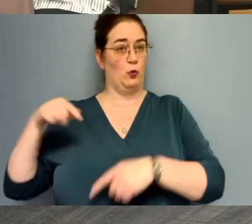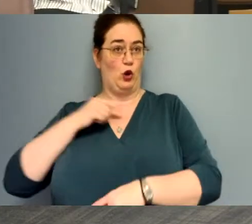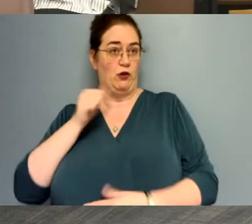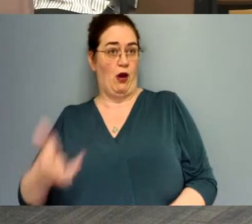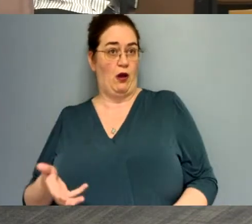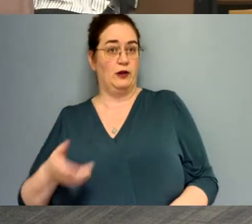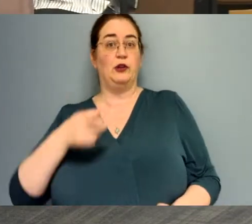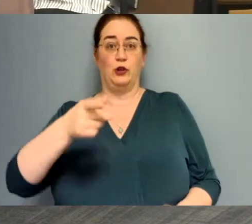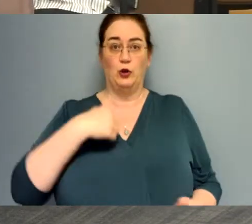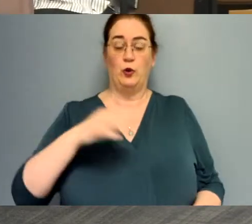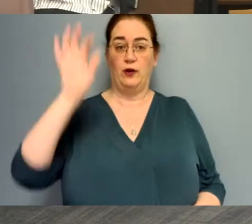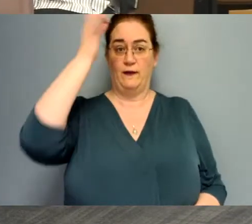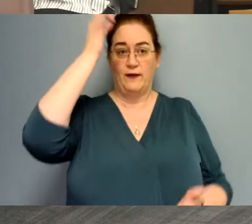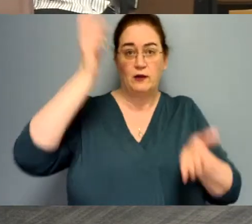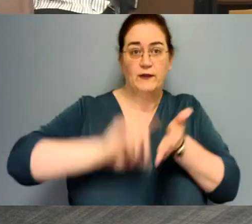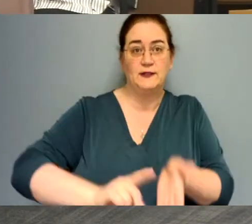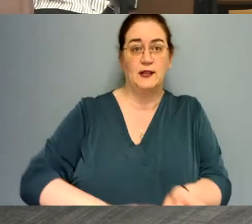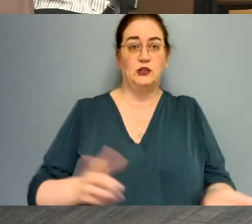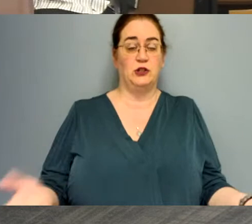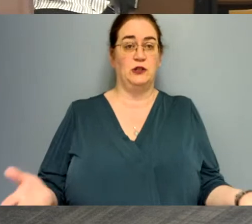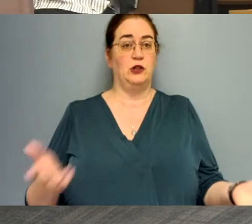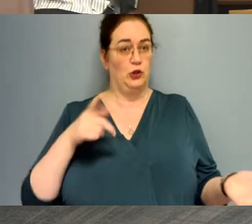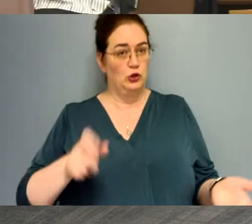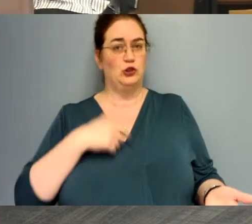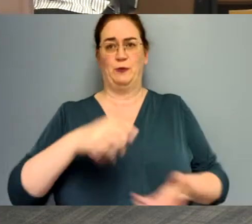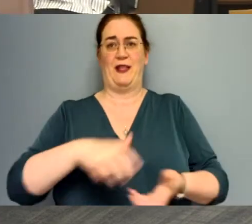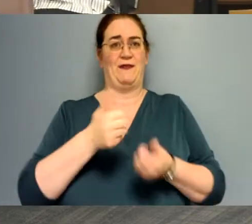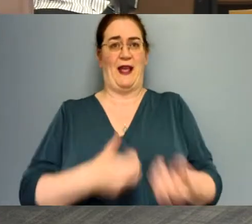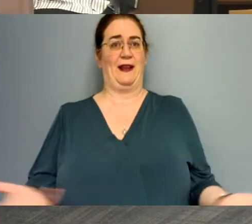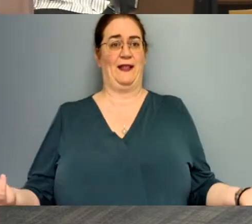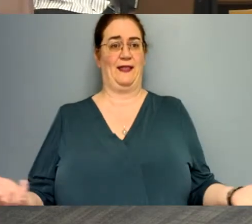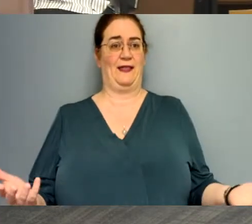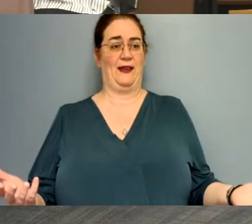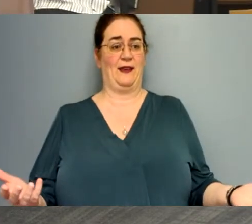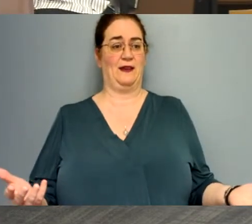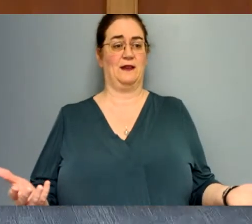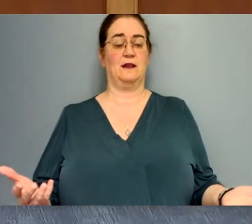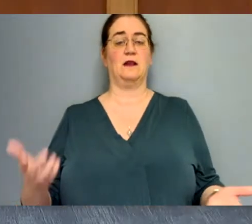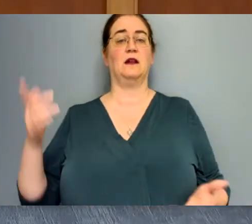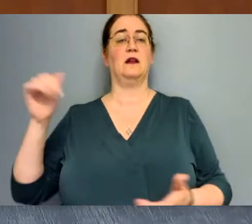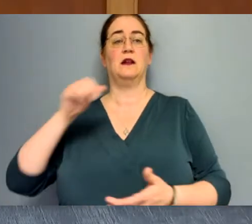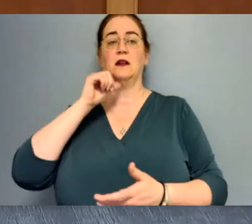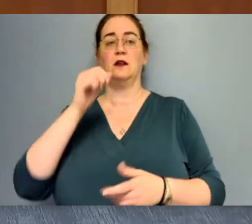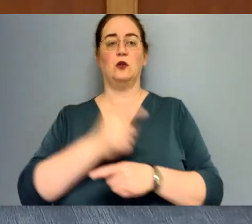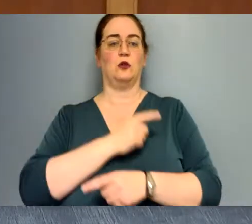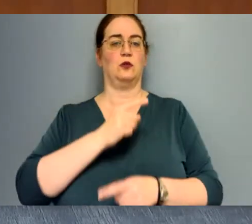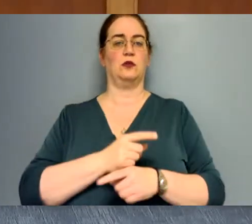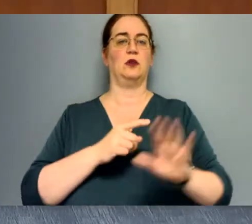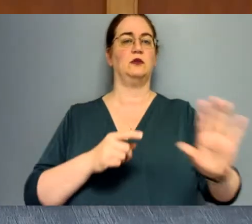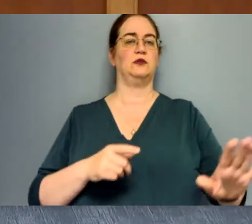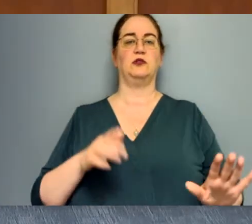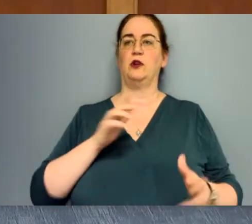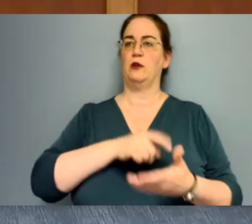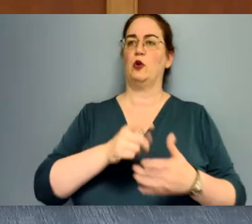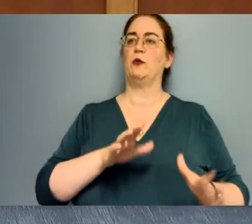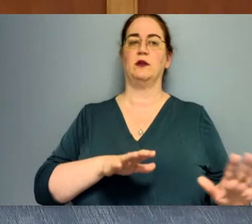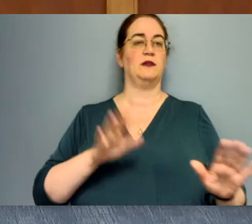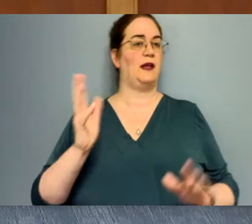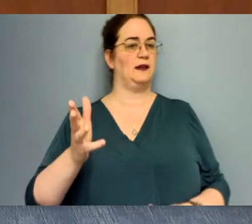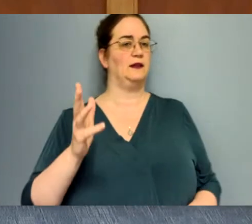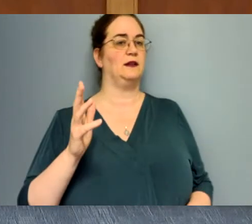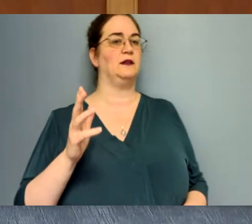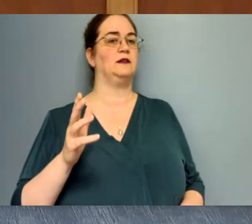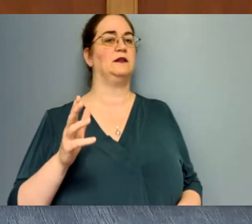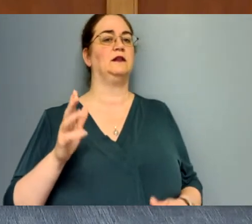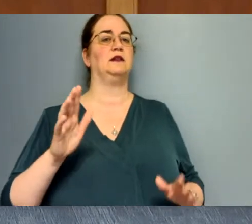You're the one that's under federal investigation. You should be laughing at anything. That is inappropriate. Show some That is respect. Don't interrupt totally- my comments. No, let him- No. There's an All right.